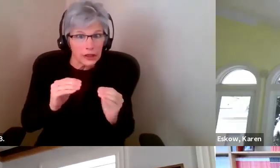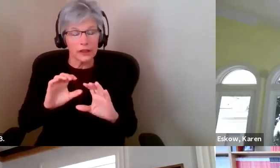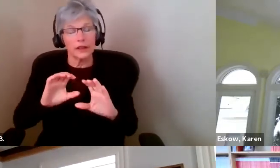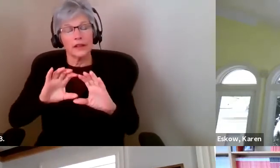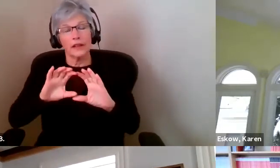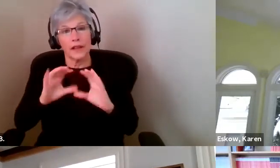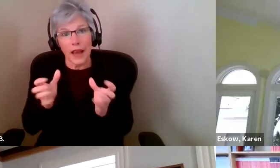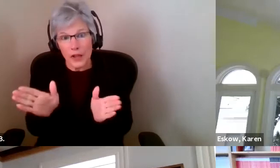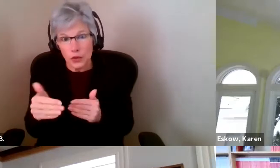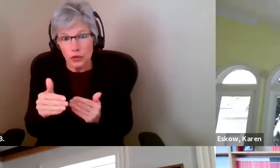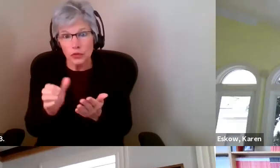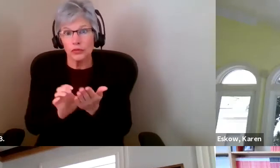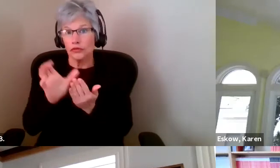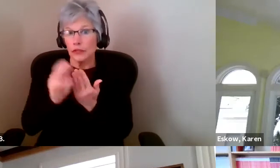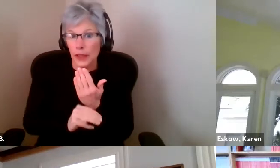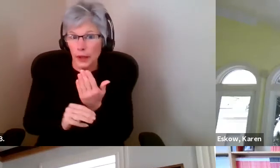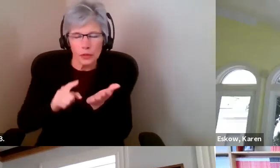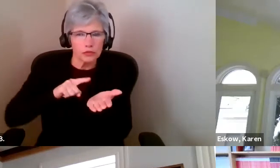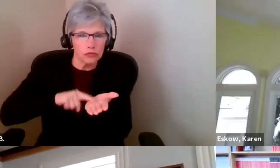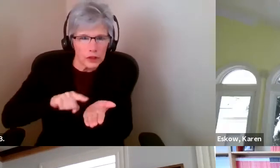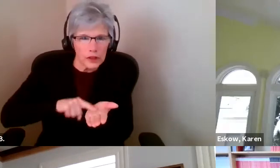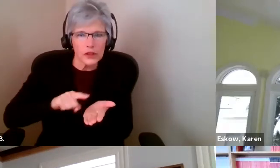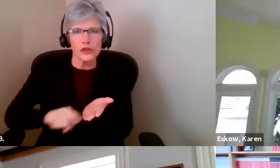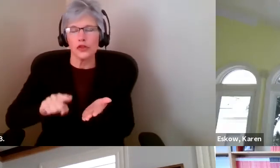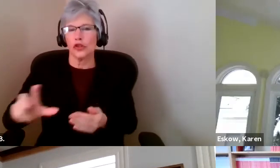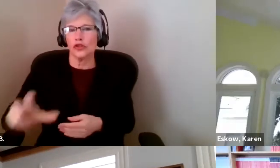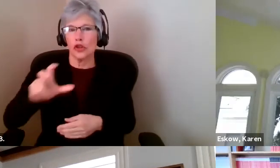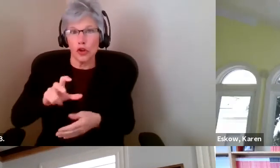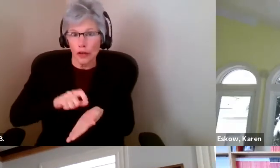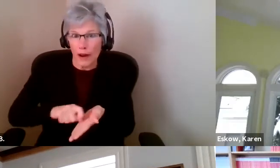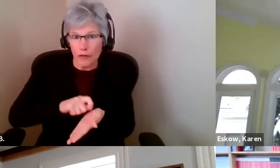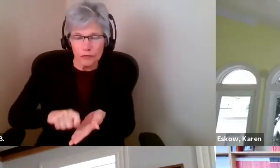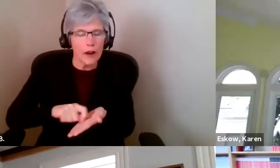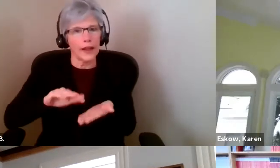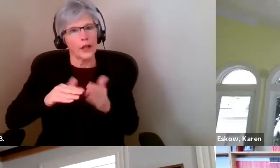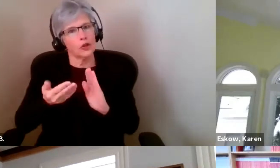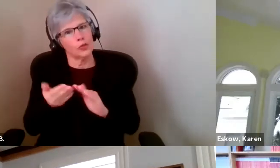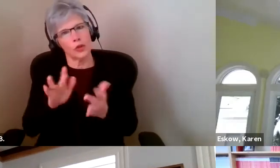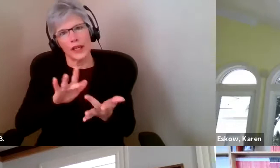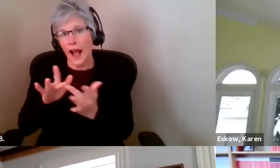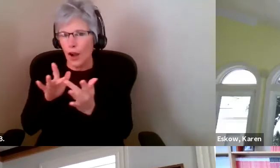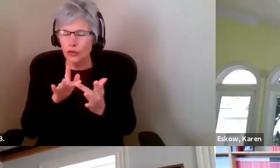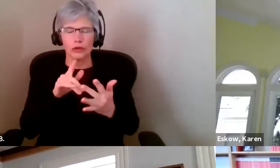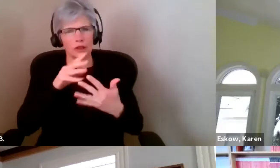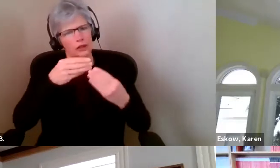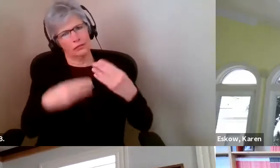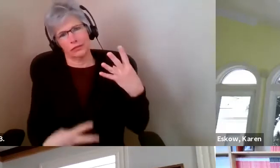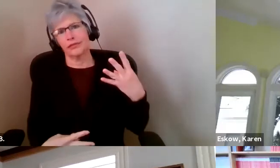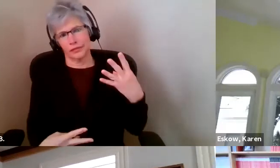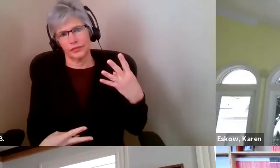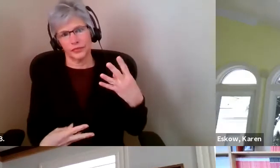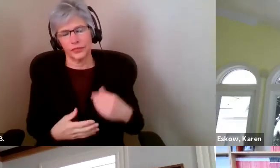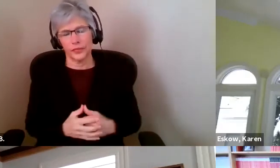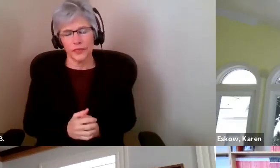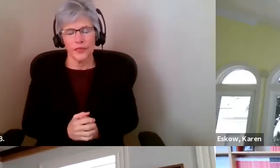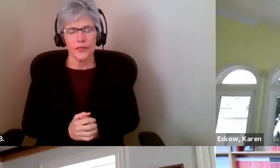your research, grant writing, community outreach, and other activities. And of course, there are